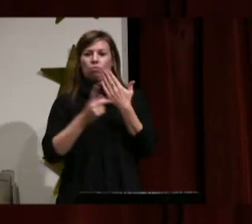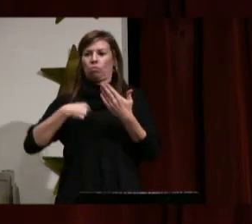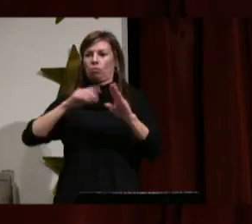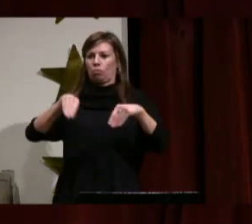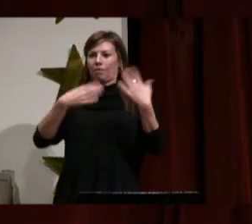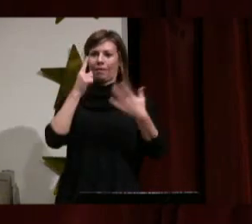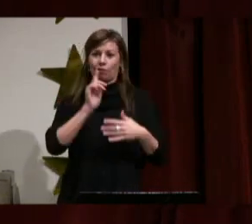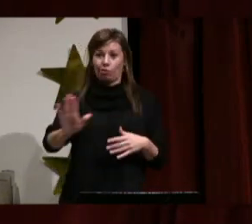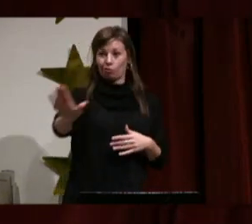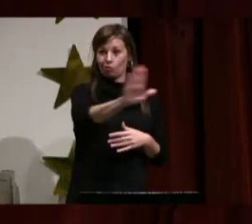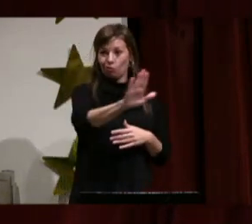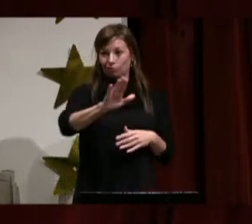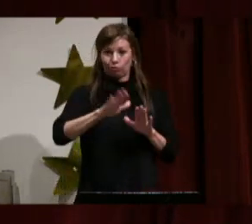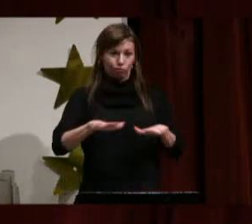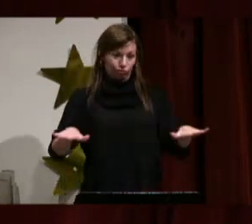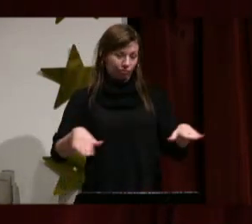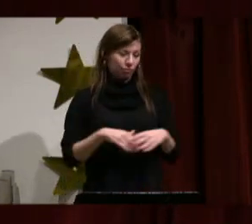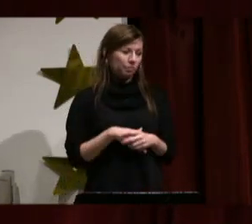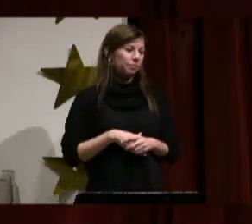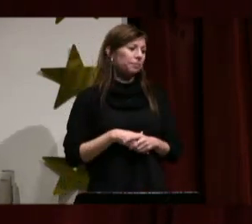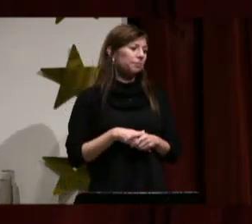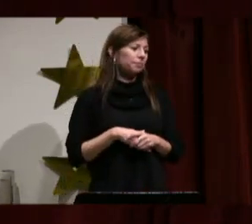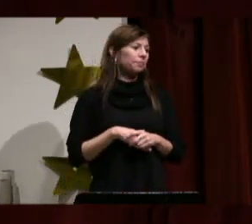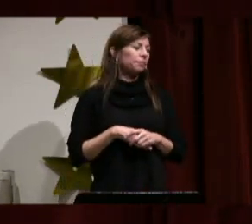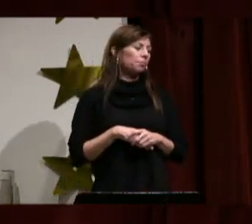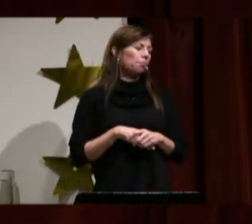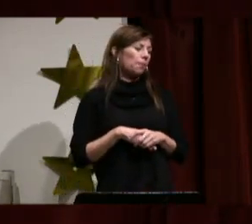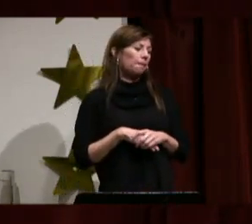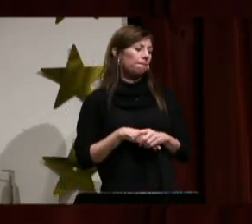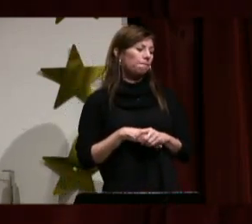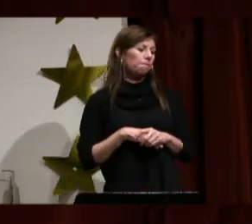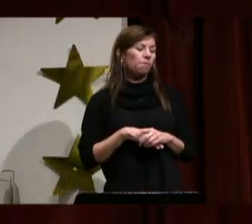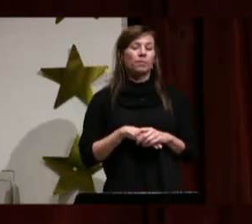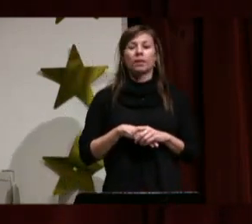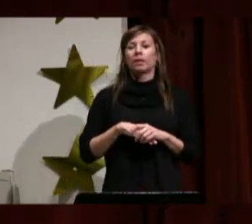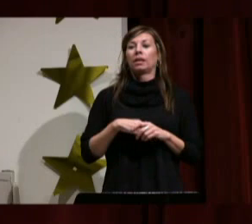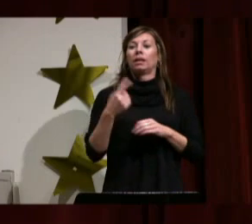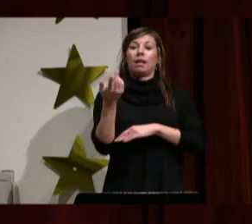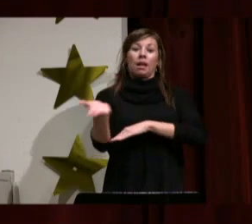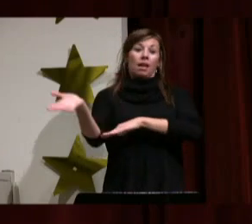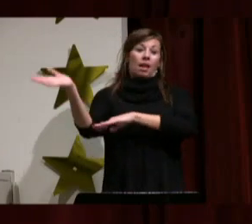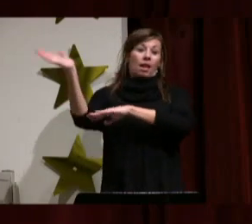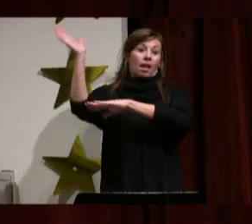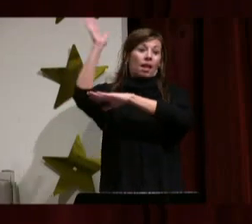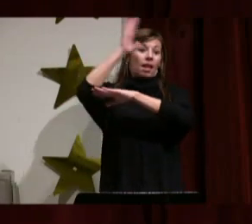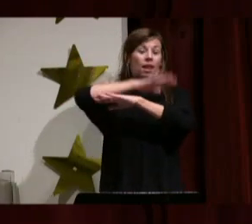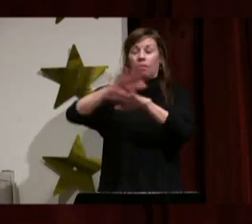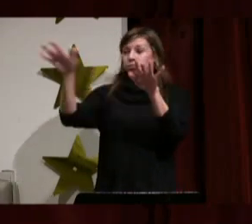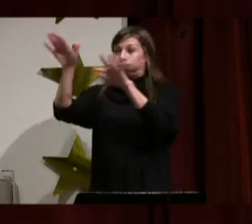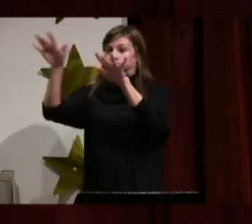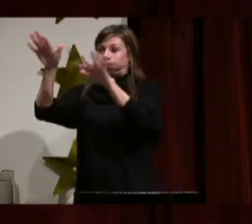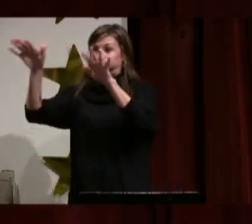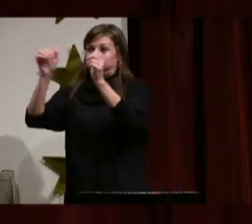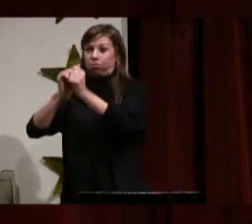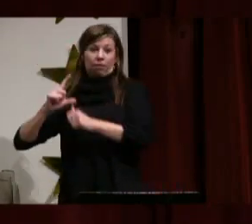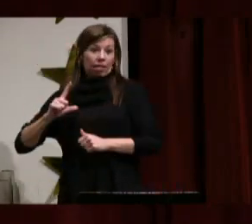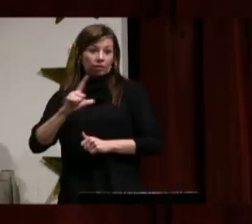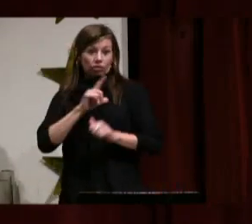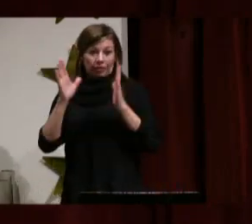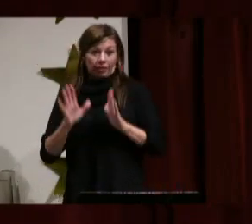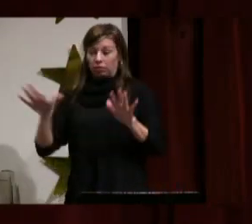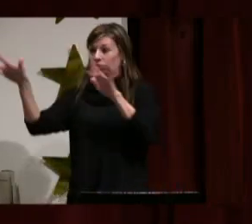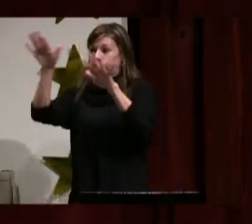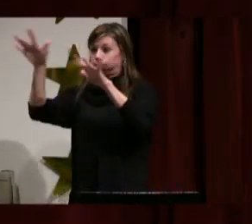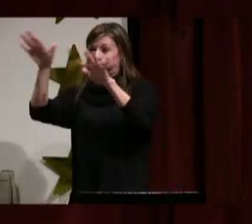your children. And it's coming back to something like this after spending a day with legislators that really puts it all